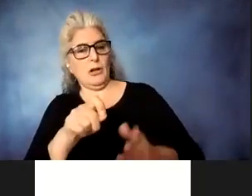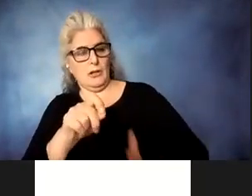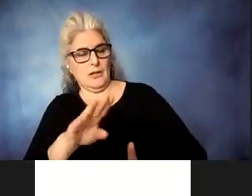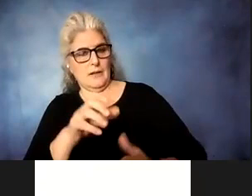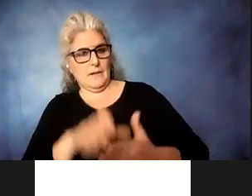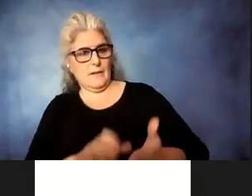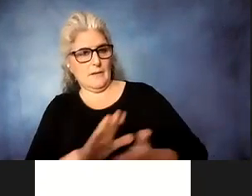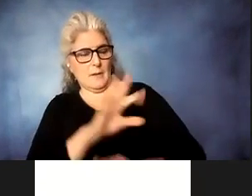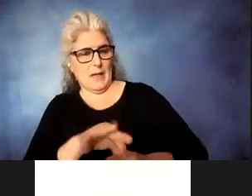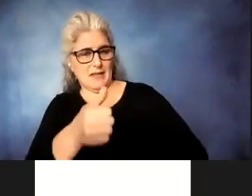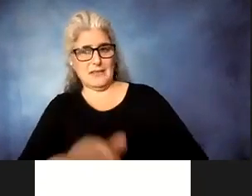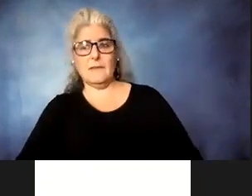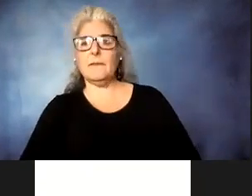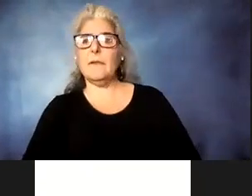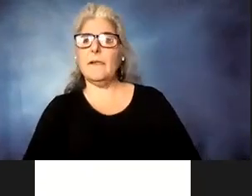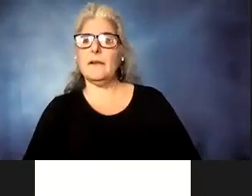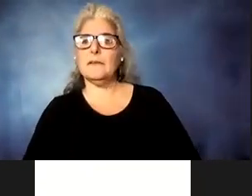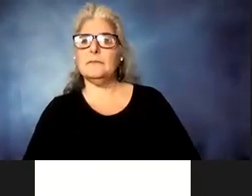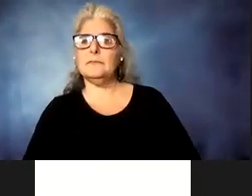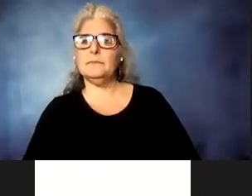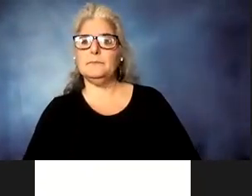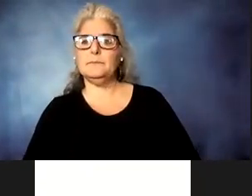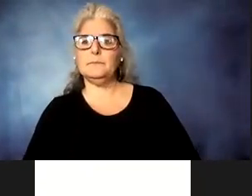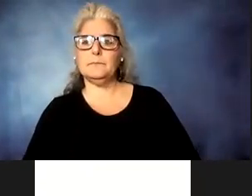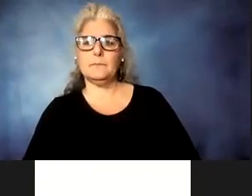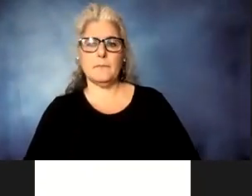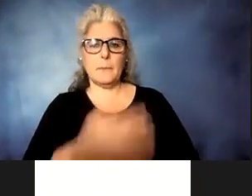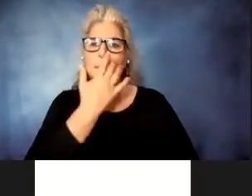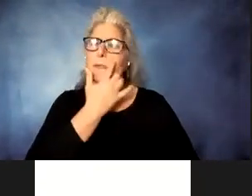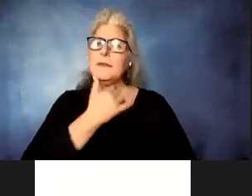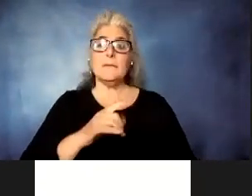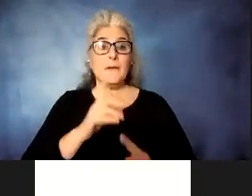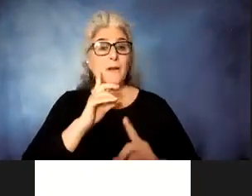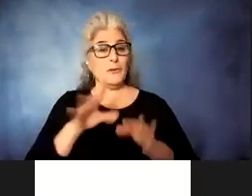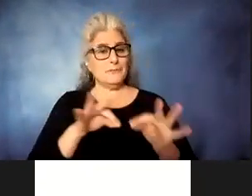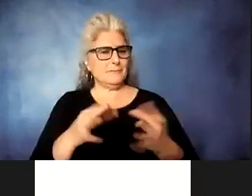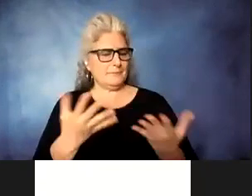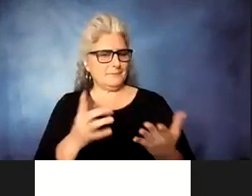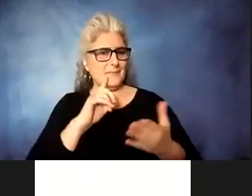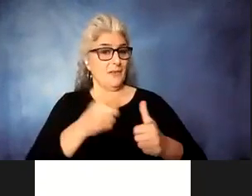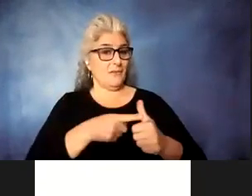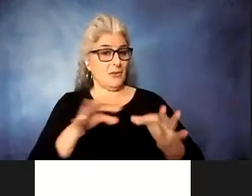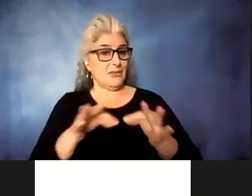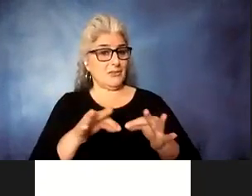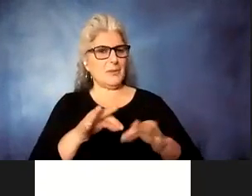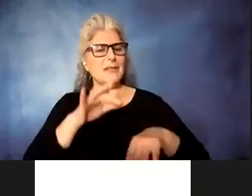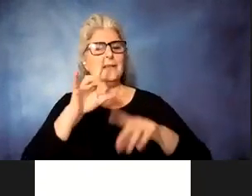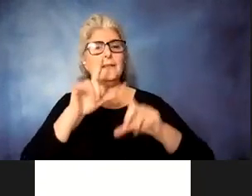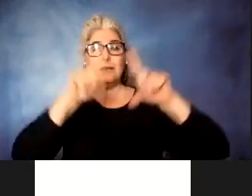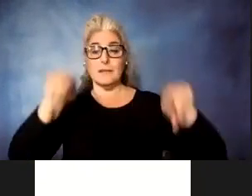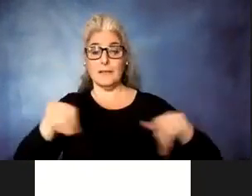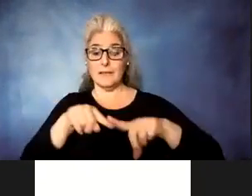So to go over some of the BMD features, first of all, the touch screen. As I mentioned, the BMD touch